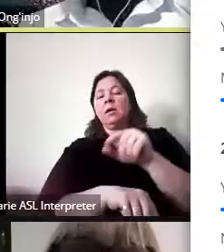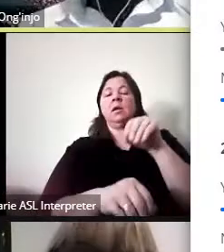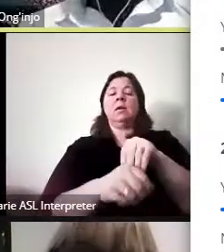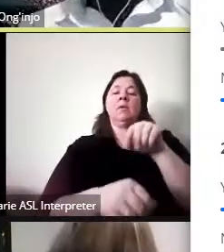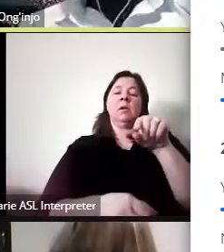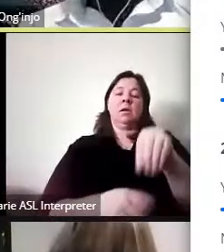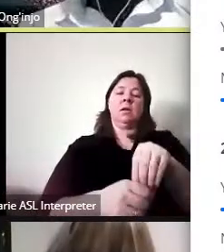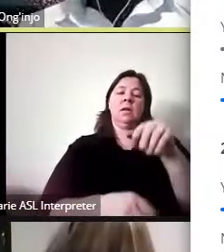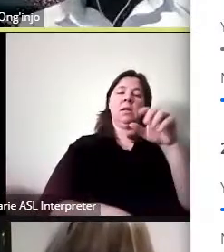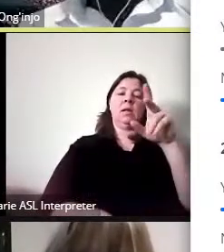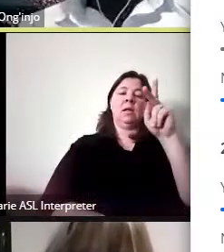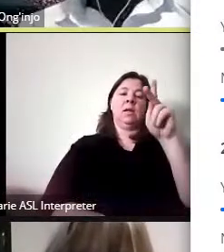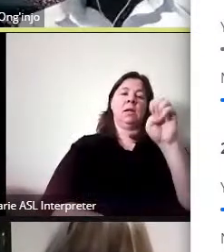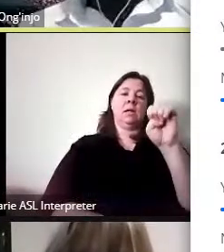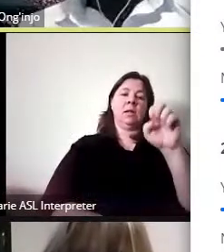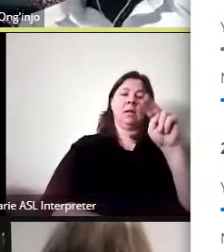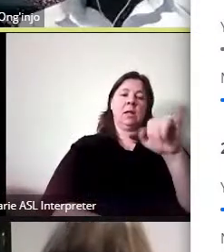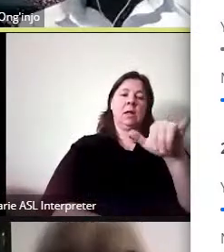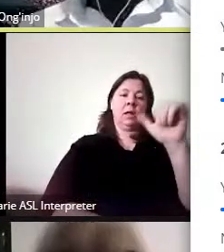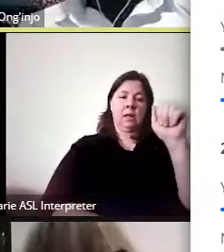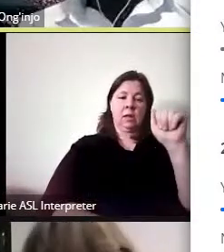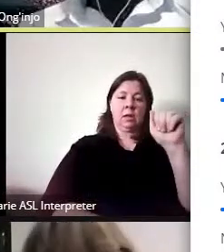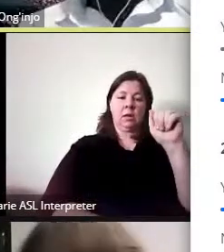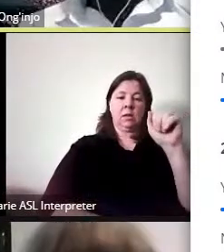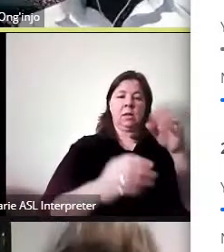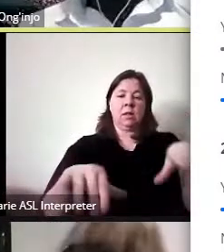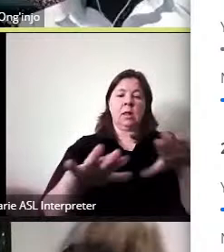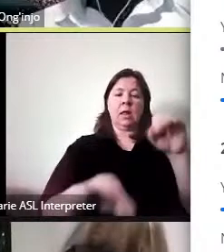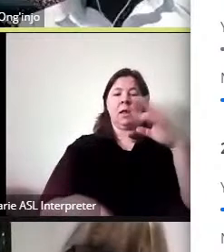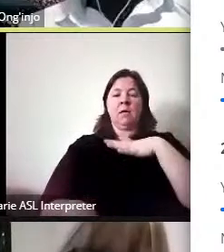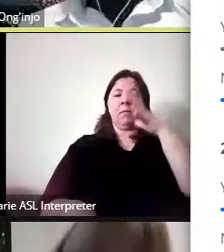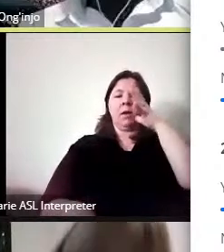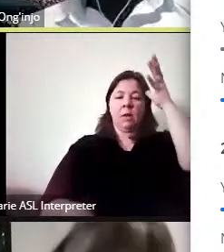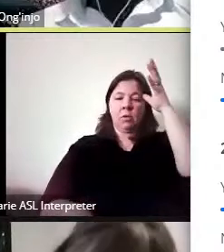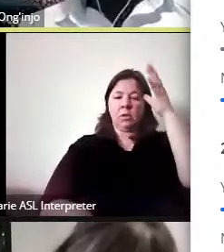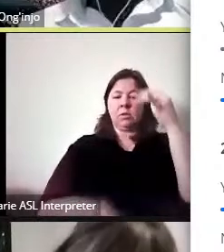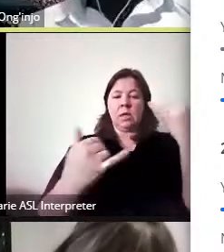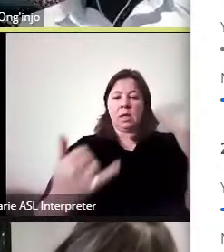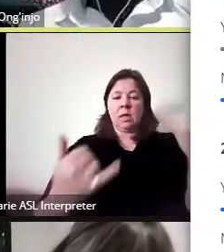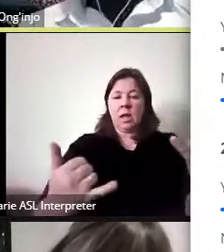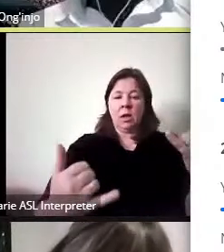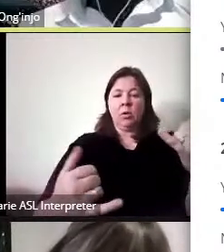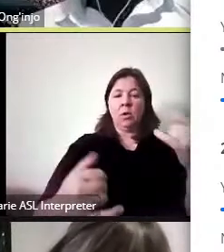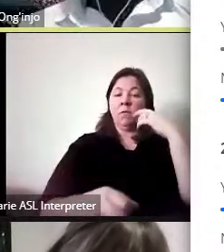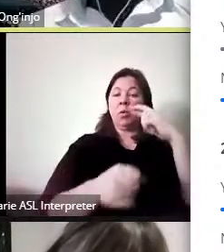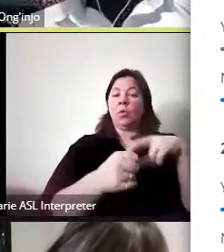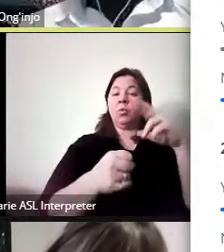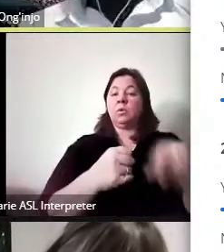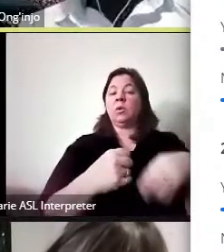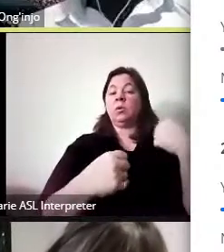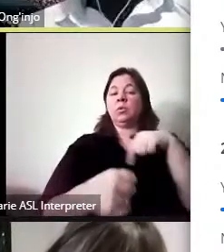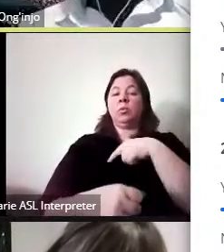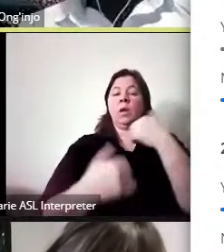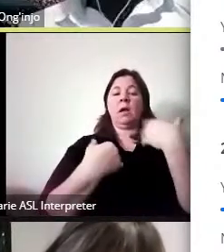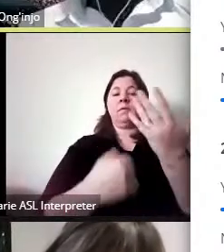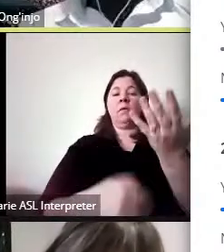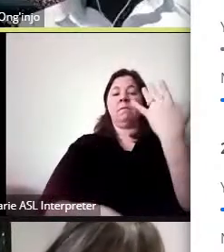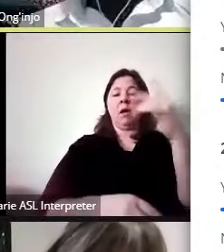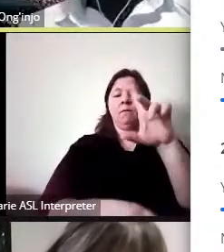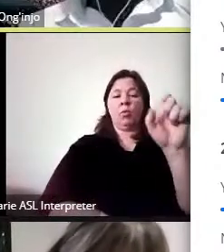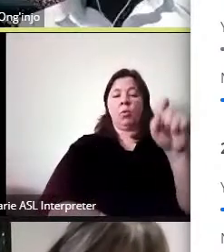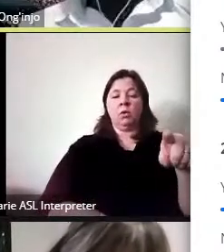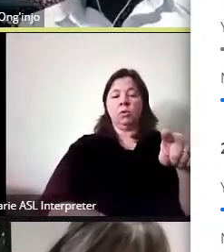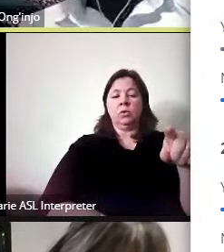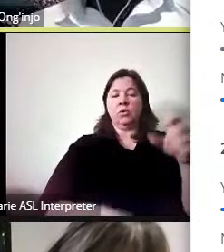Nairobi, Kenya, land of my parents. Now, poll results, we have 5 questions. This is